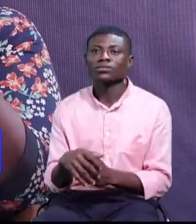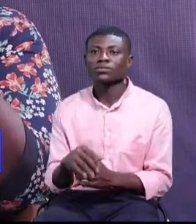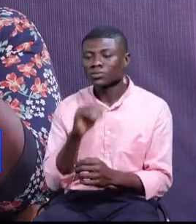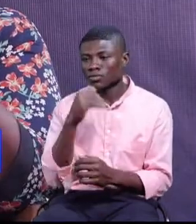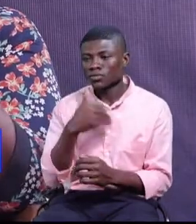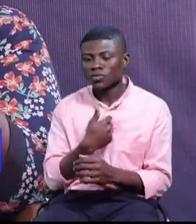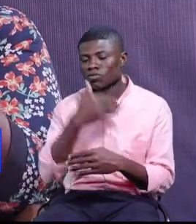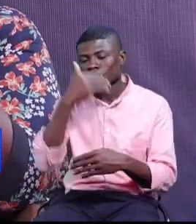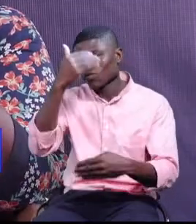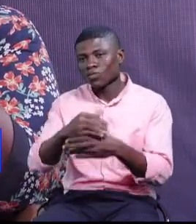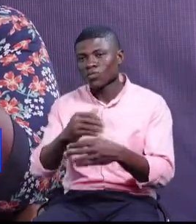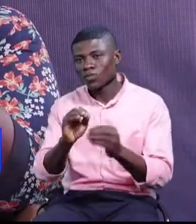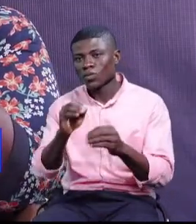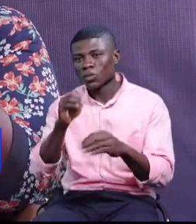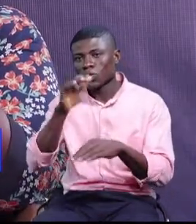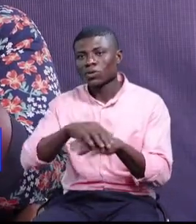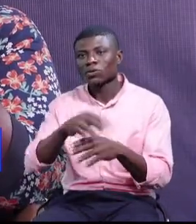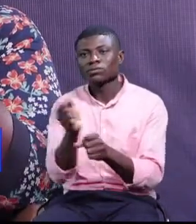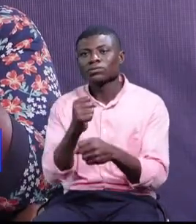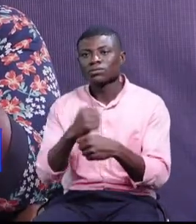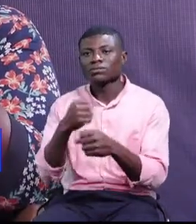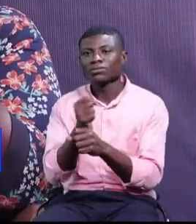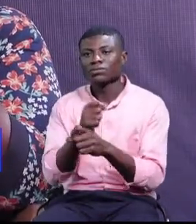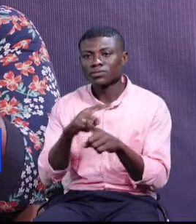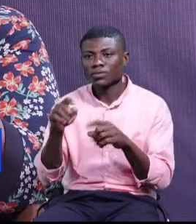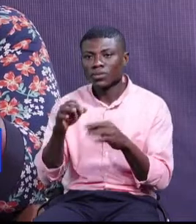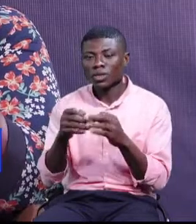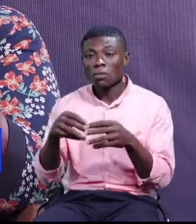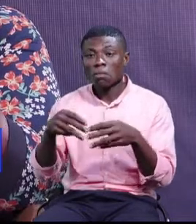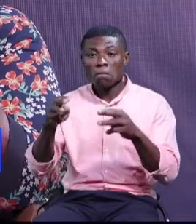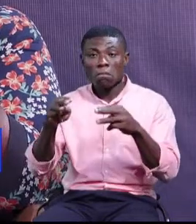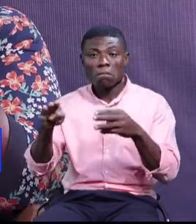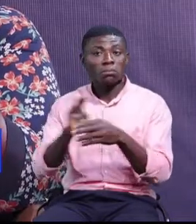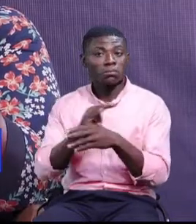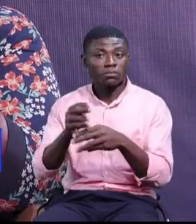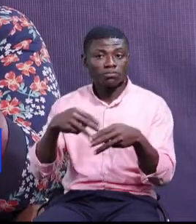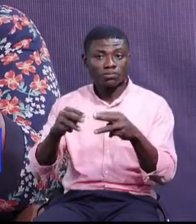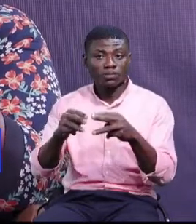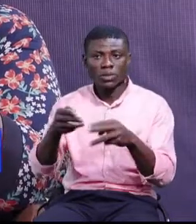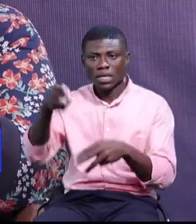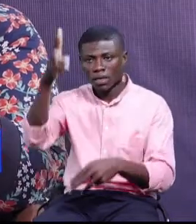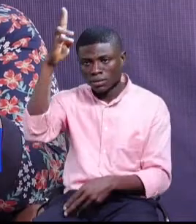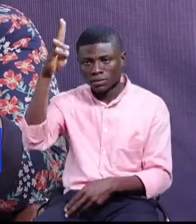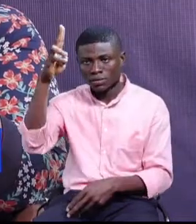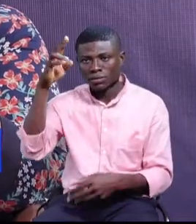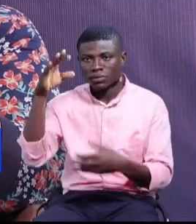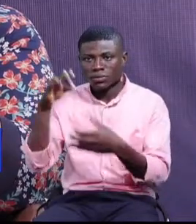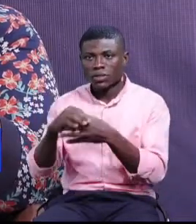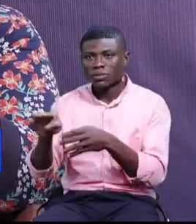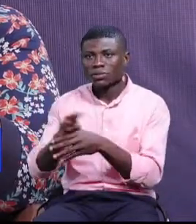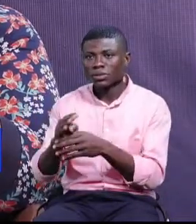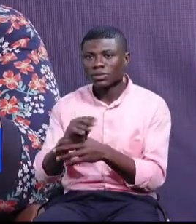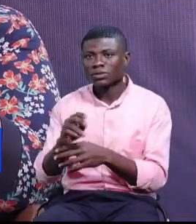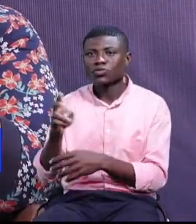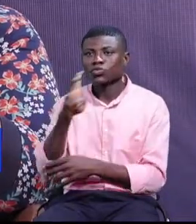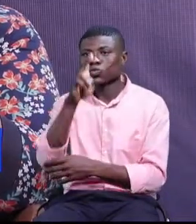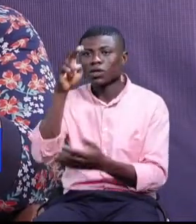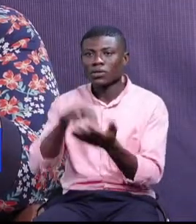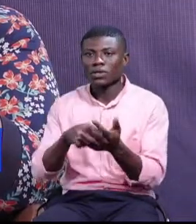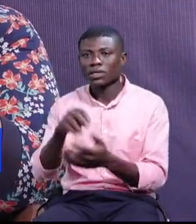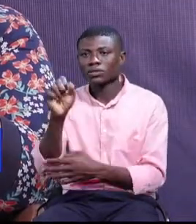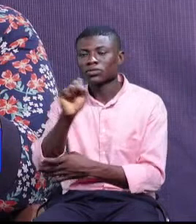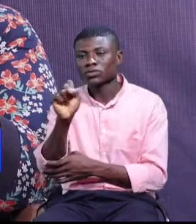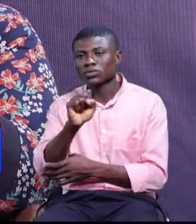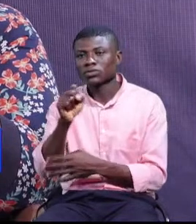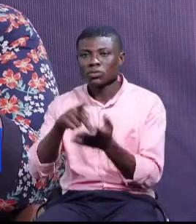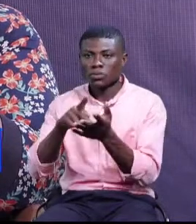no restriction on manufacturing. Okay. But when it is trading, it is high. Joint venture, 200,000 USD.